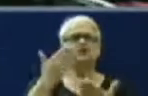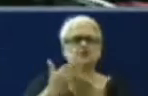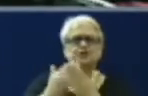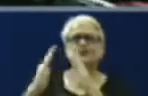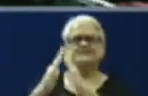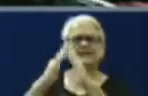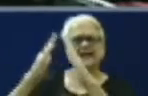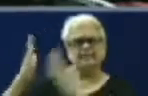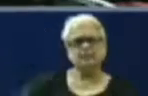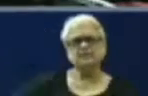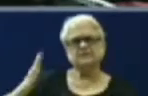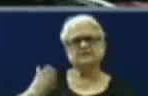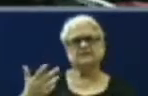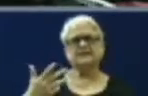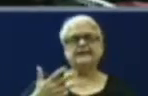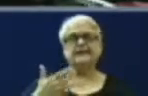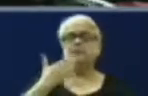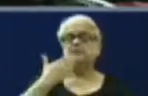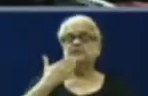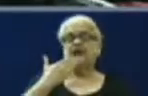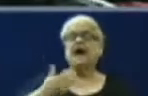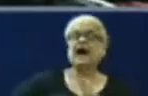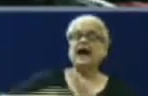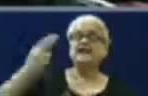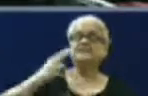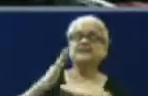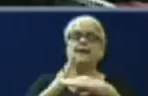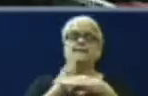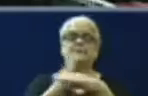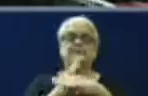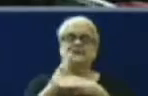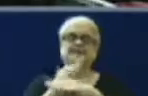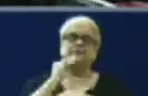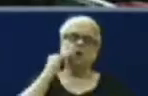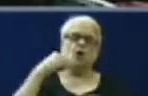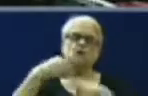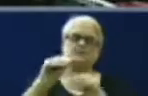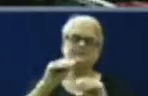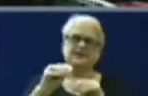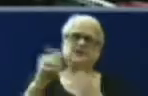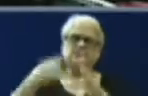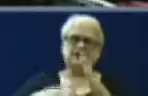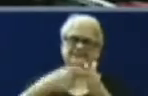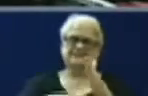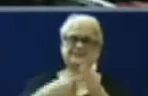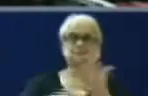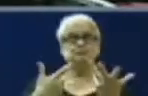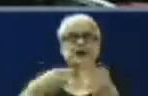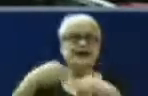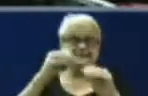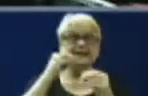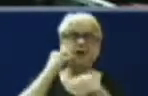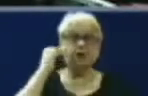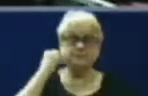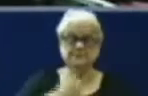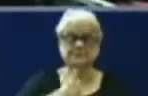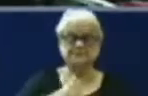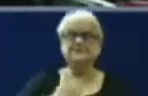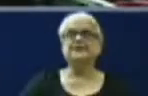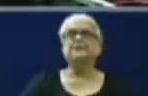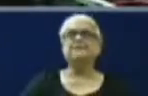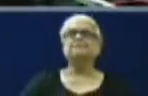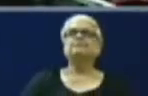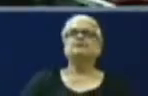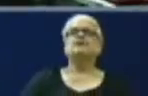the highest median home sale prices. Hey, I'm in real estate, right? I'm a real estate attorney. We are one of the three